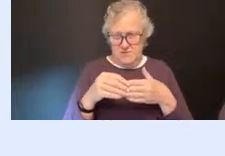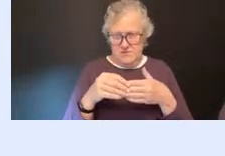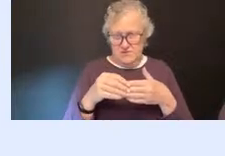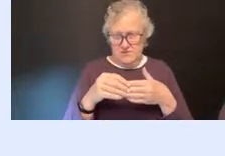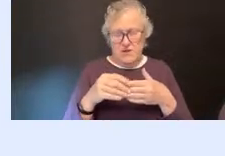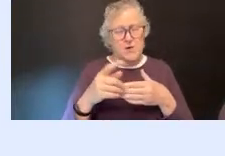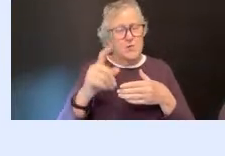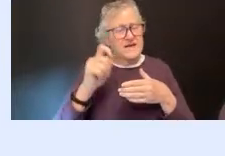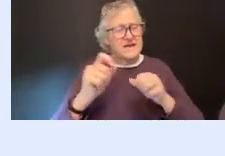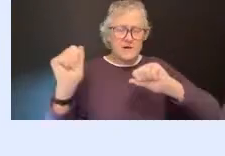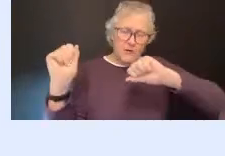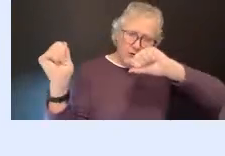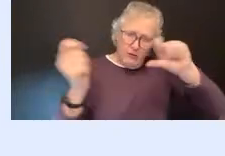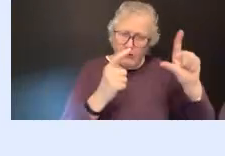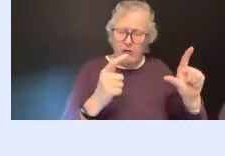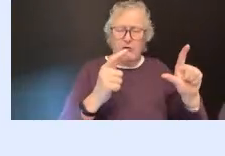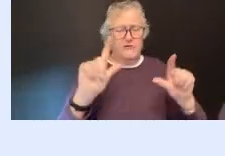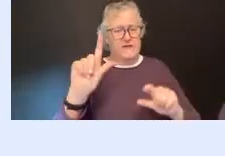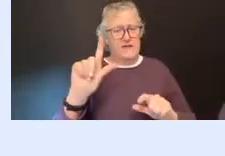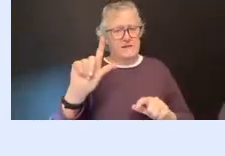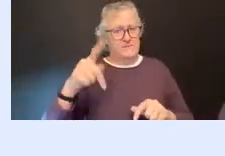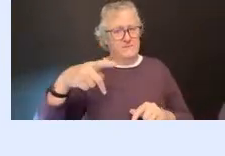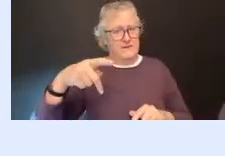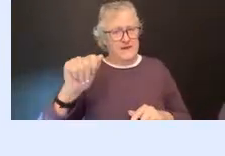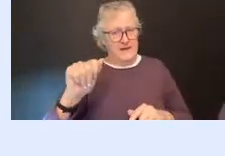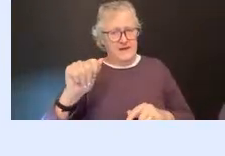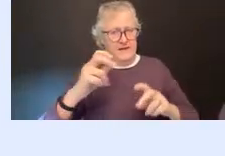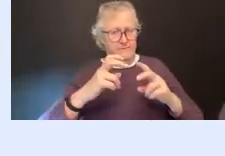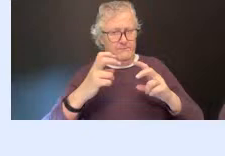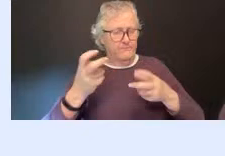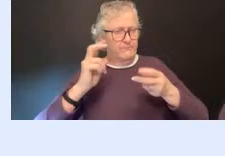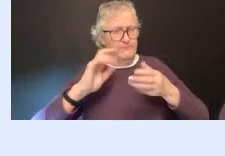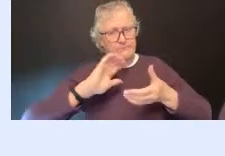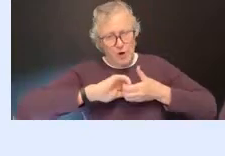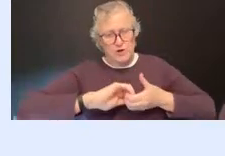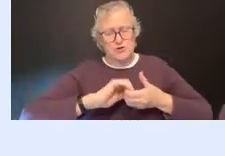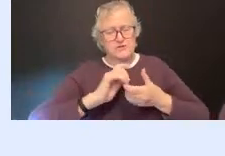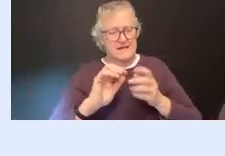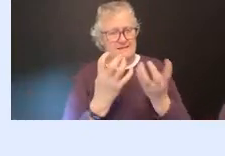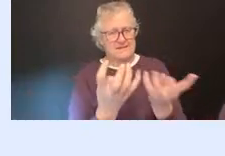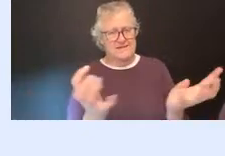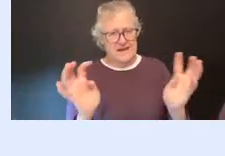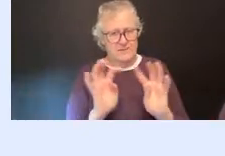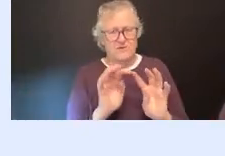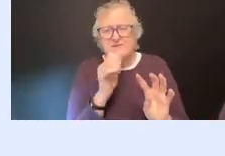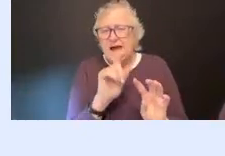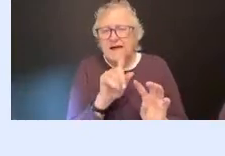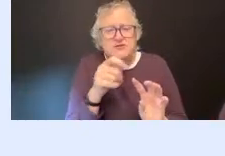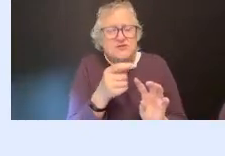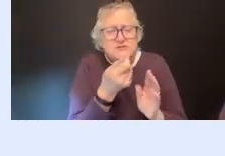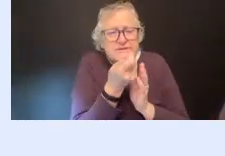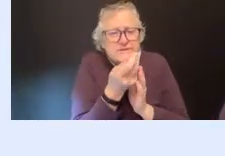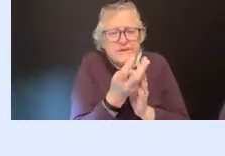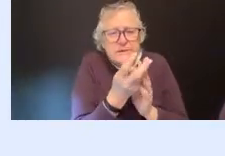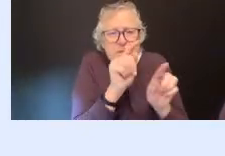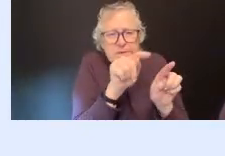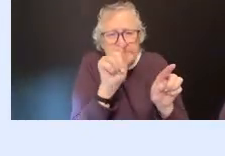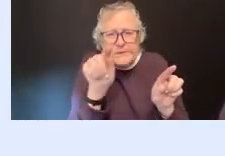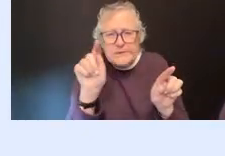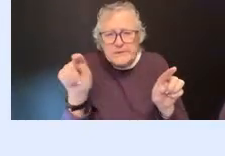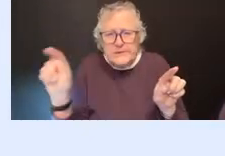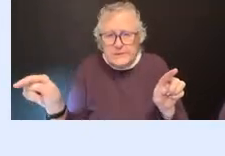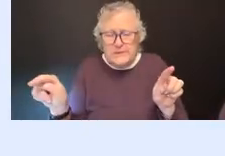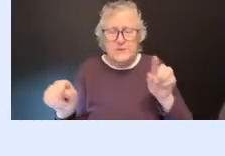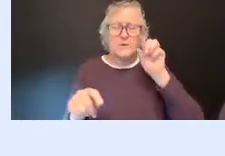in support of the proposed transit on the bridge, not just some. Let me be clear, this bridge project cannot move forward without light rail.